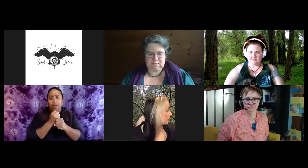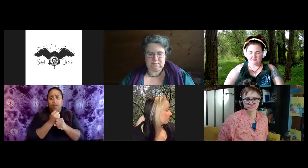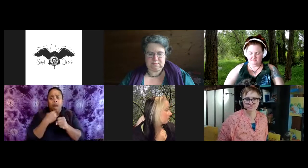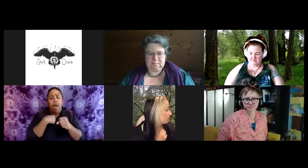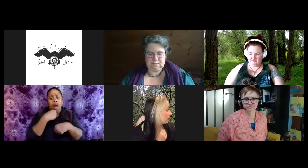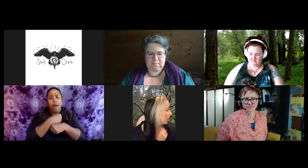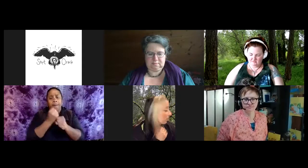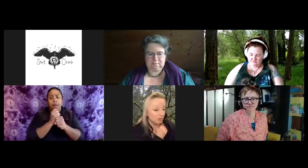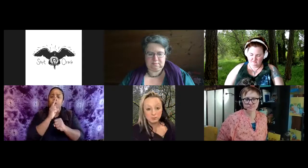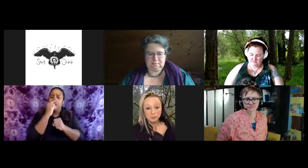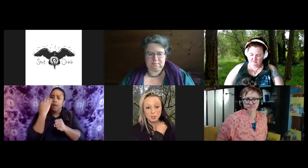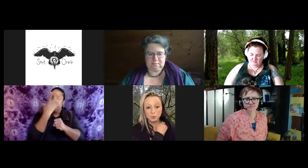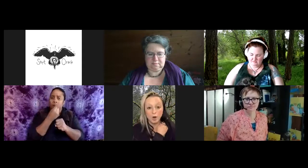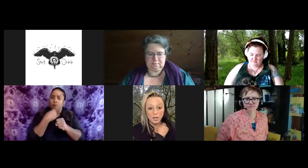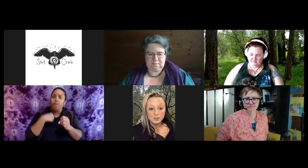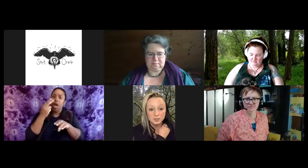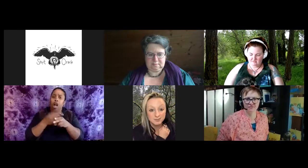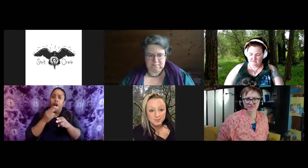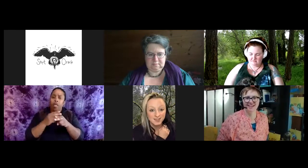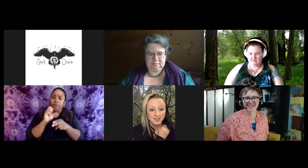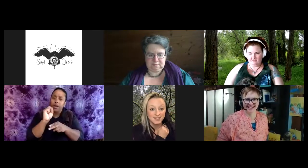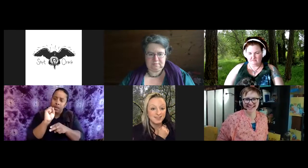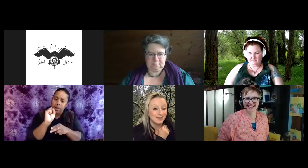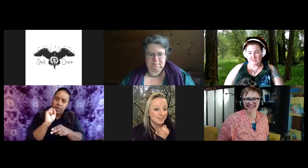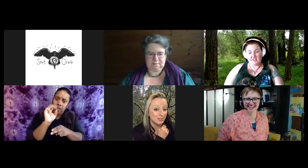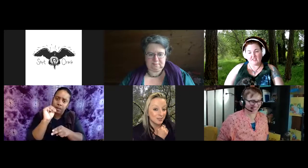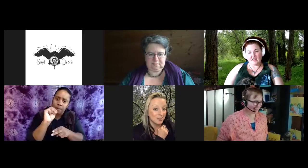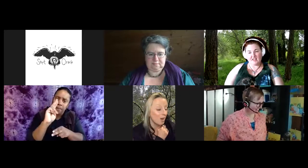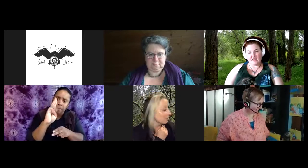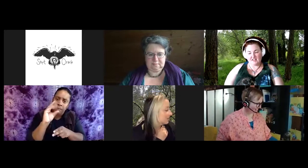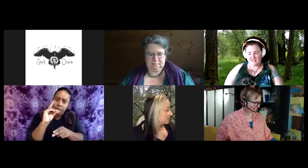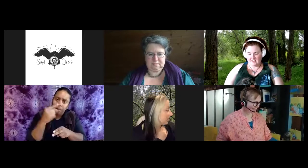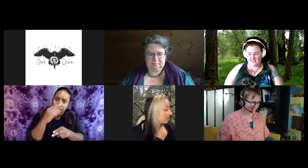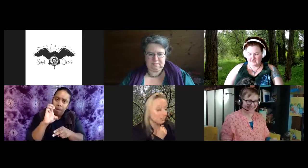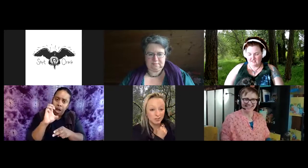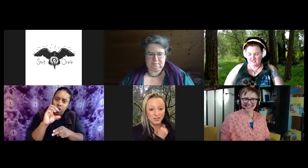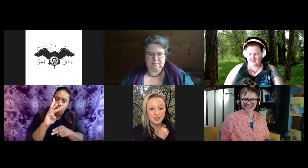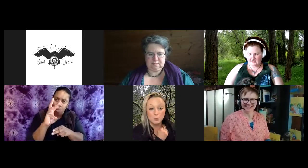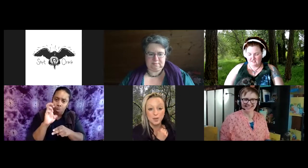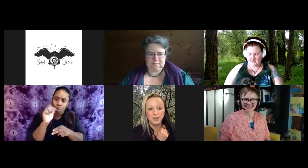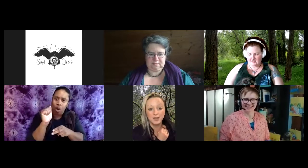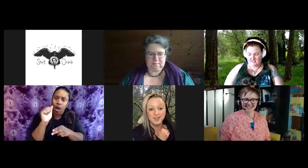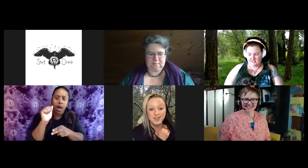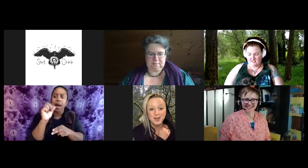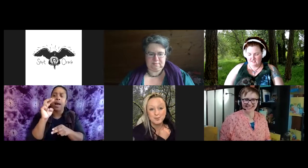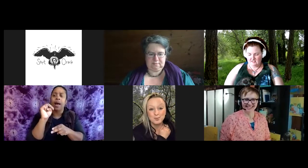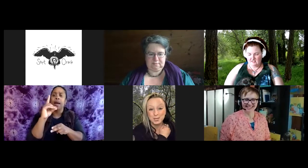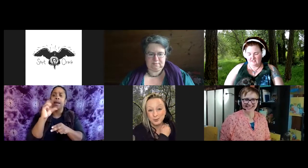really beautiful, I call them smudge wands, because they're not really sticks. They're like these